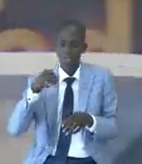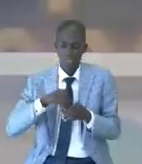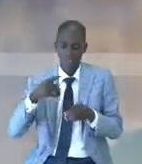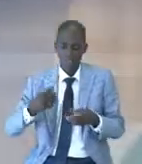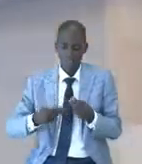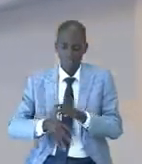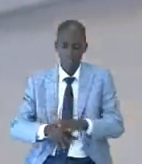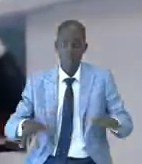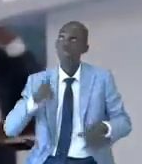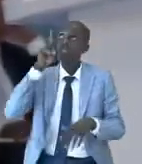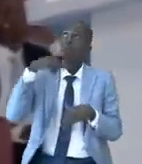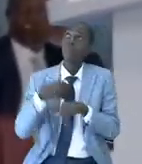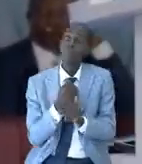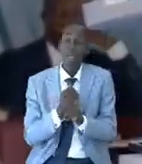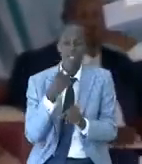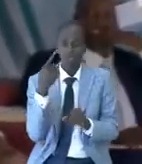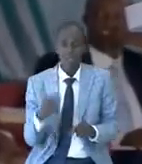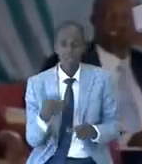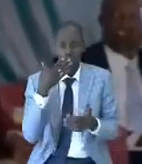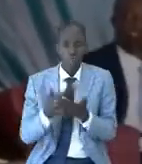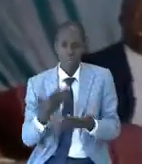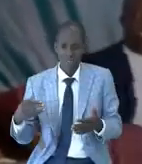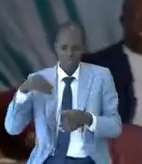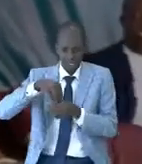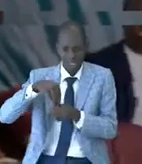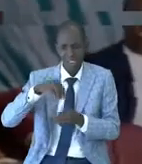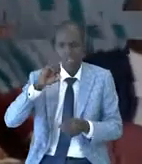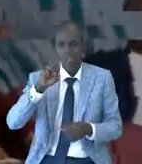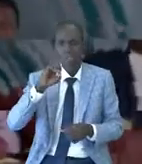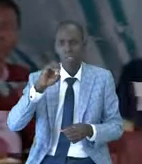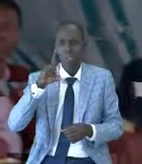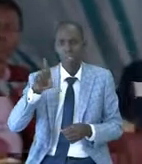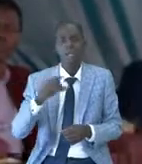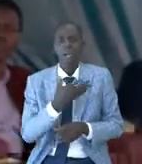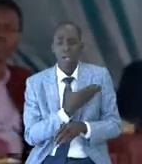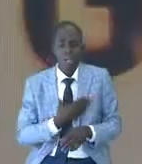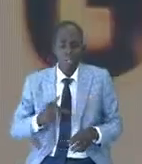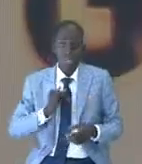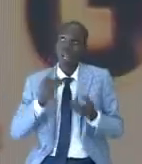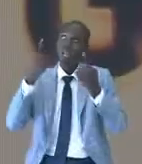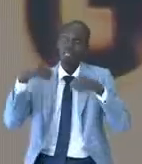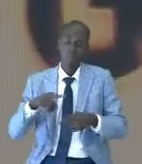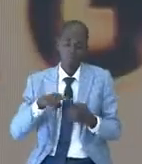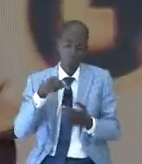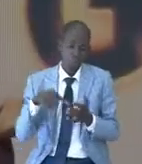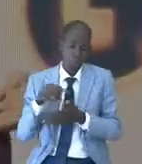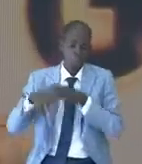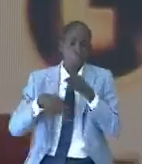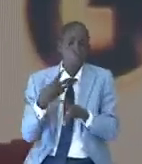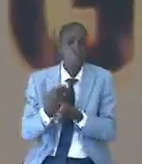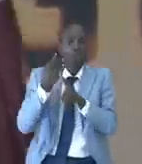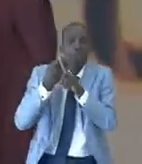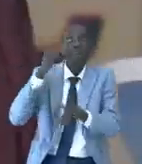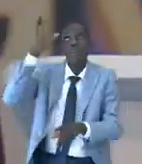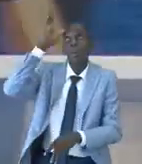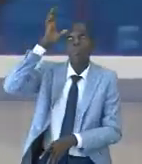the minerals inside the soil, and I came to this world as the child of the heavenly Father, and